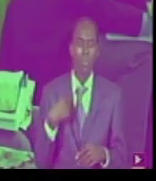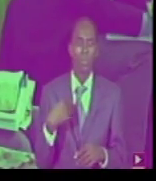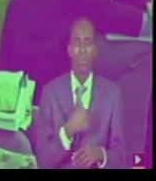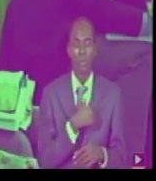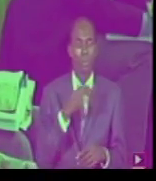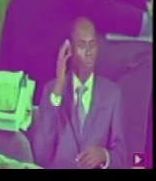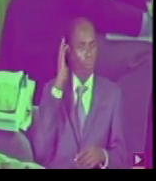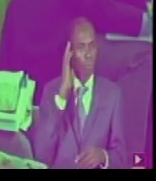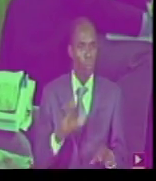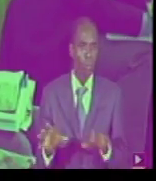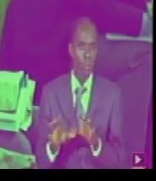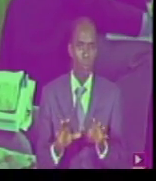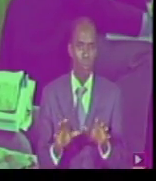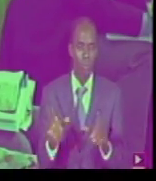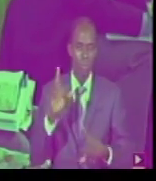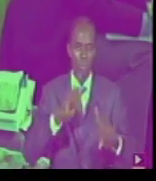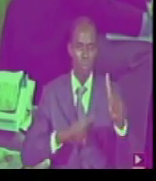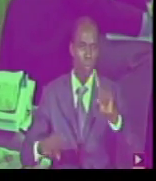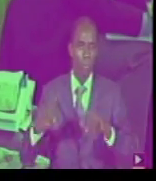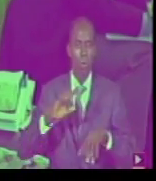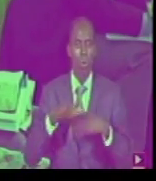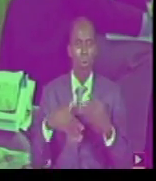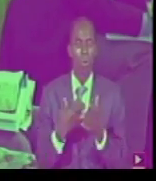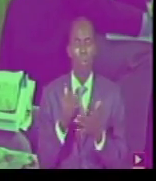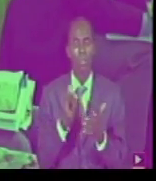1, 2, 3, go again.